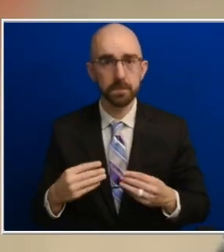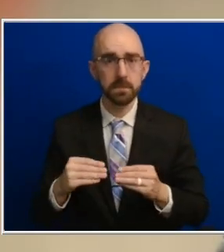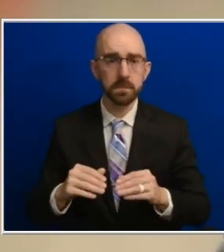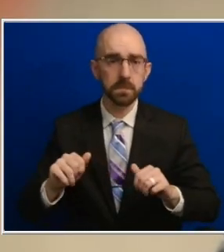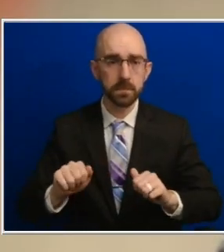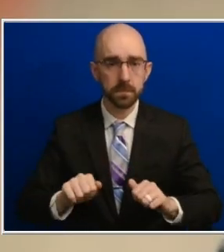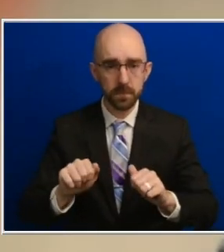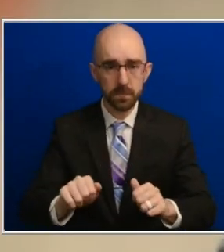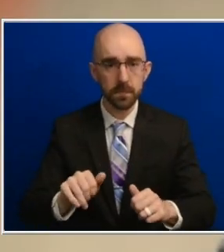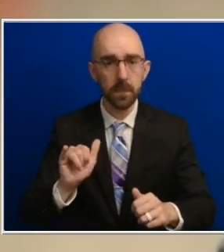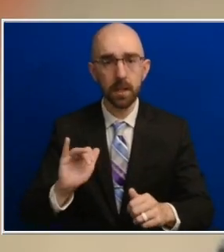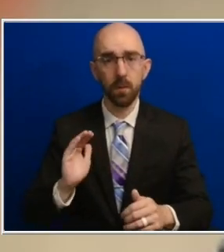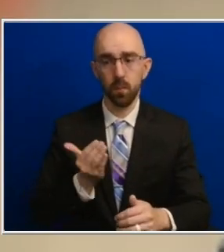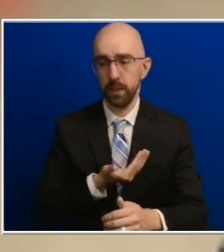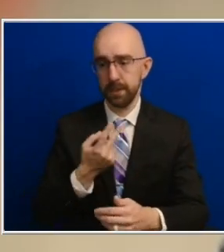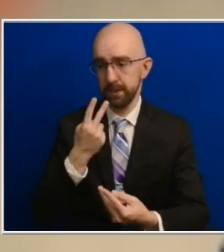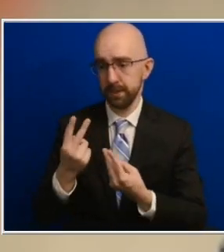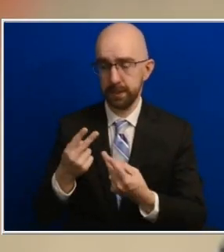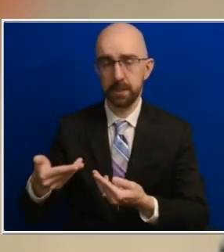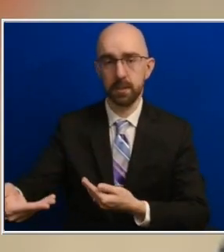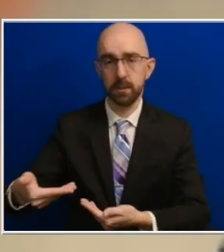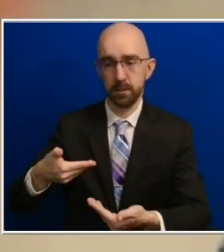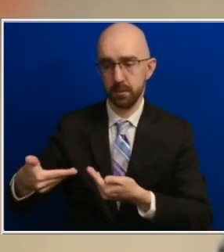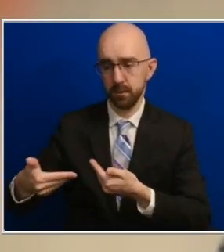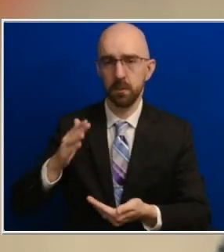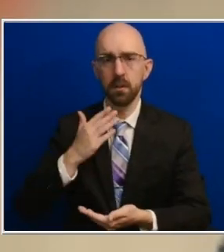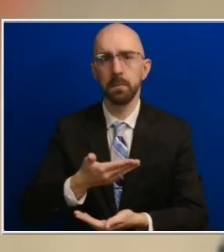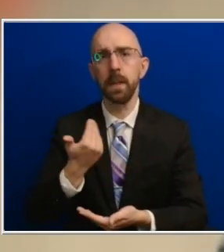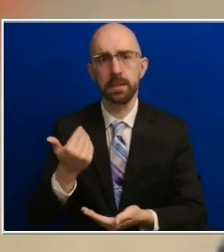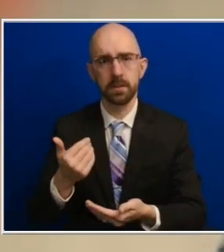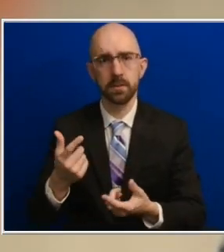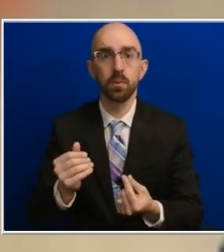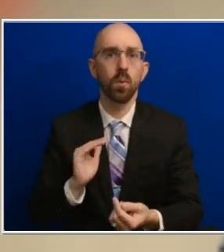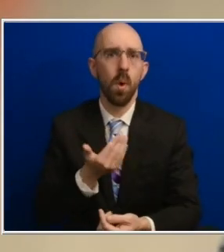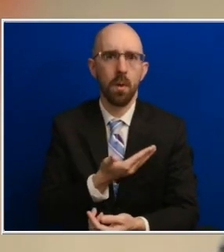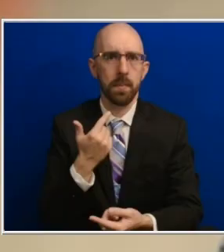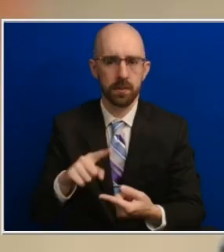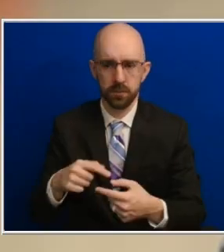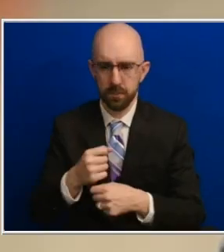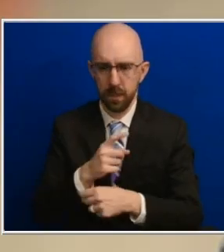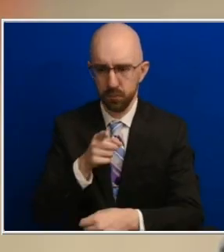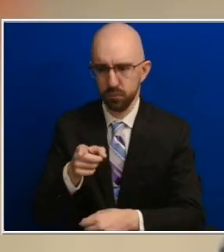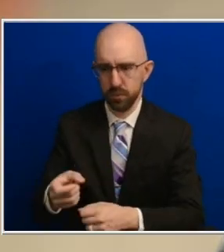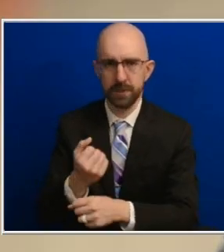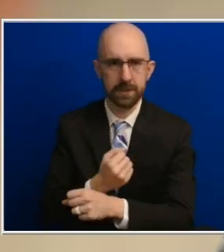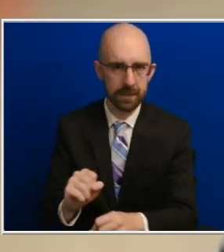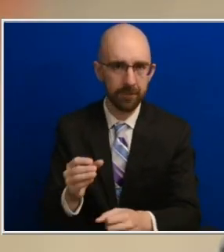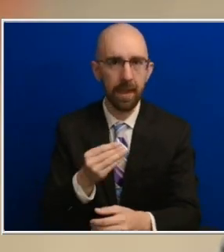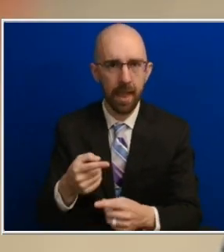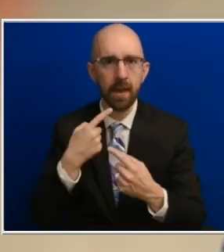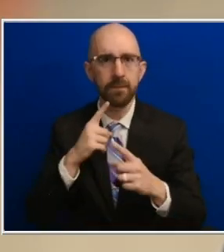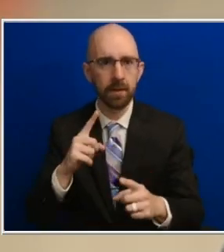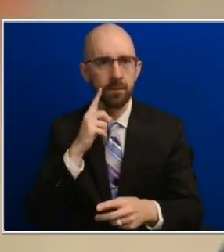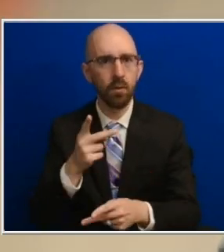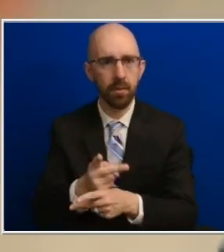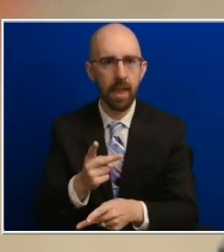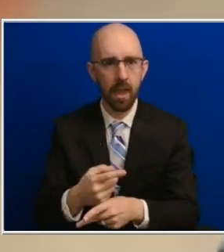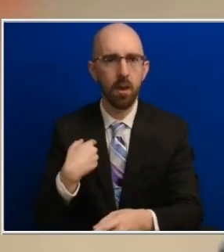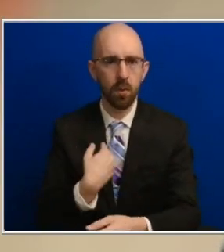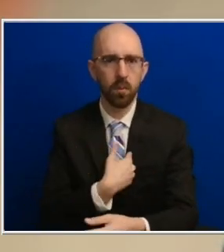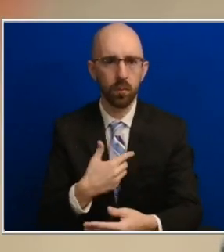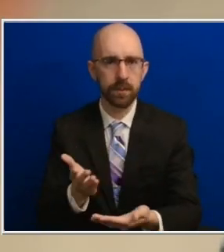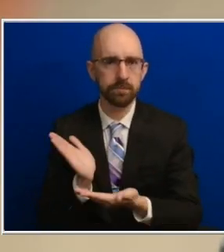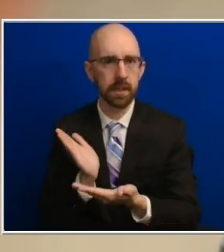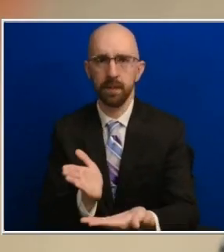are introduced, we will be doing our best to make sure it's safe, but also effective for our care that we deliver every day.